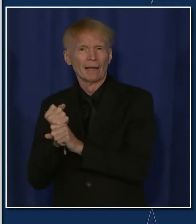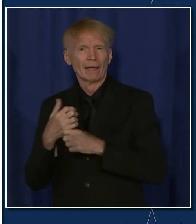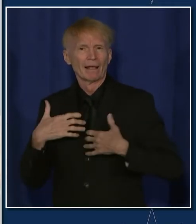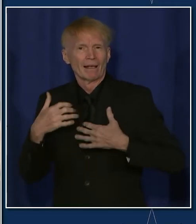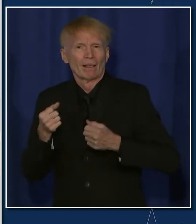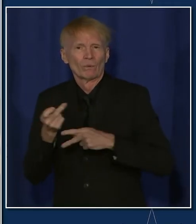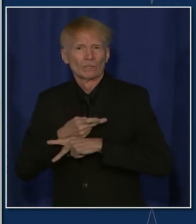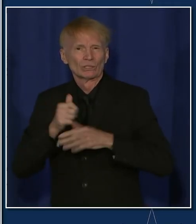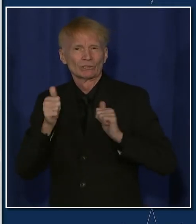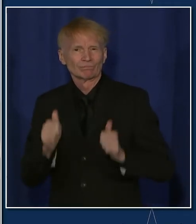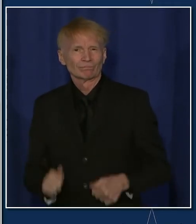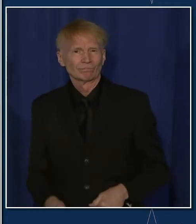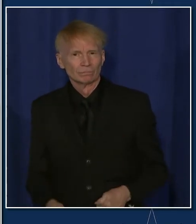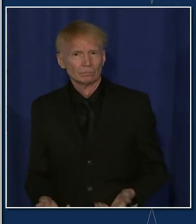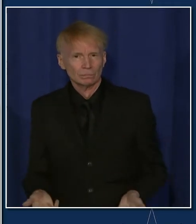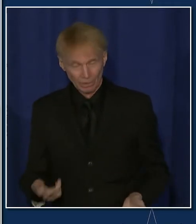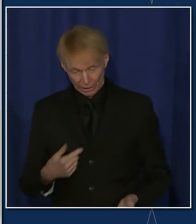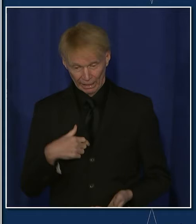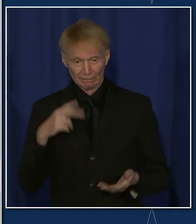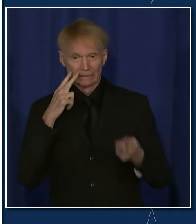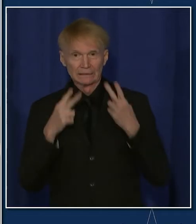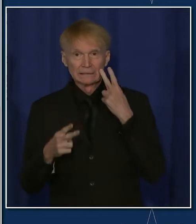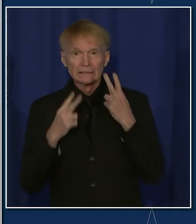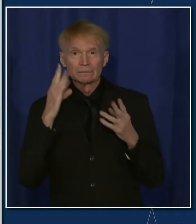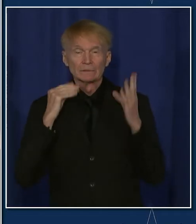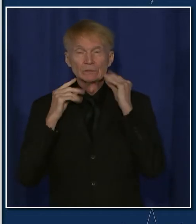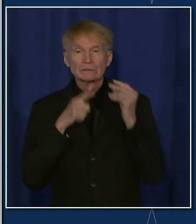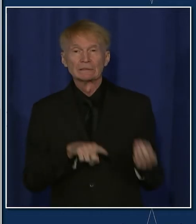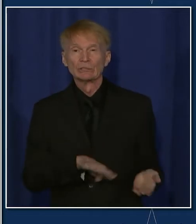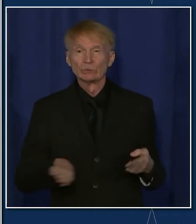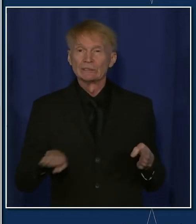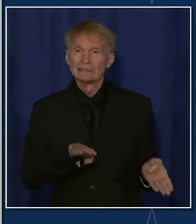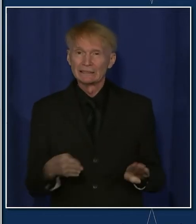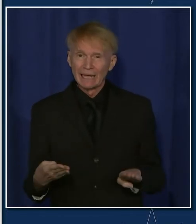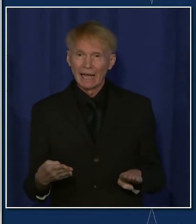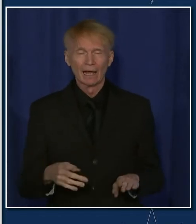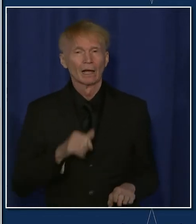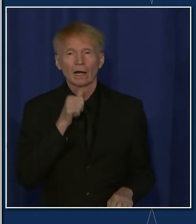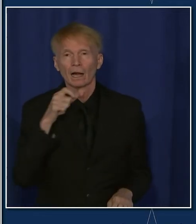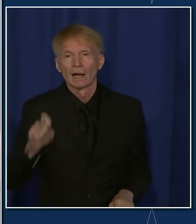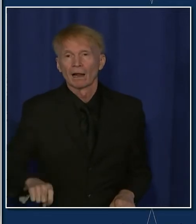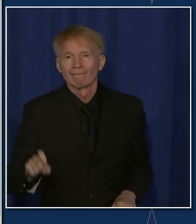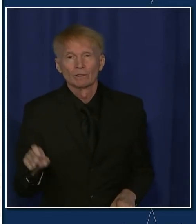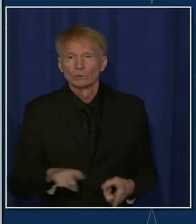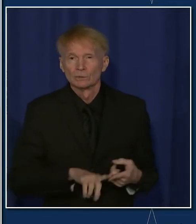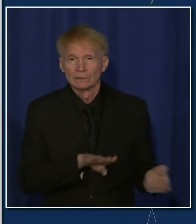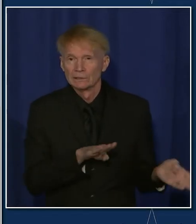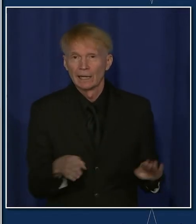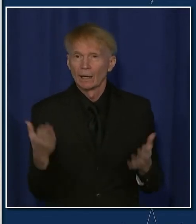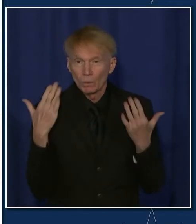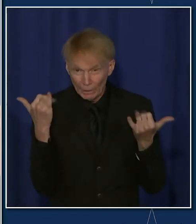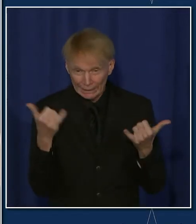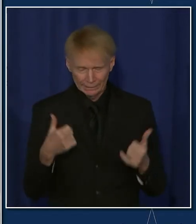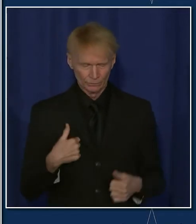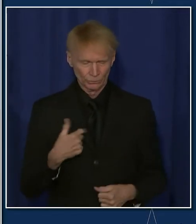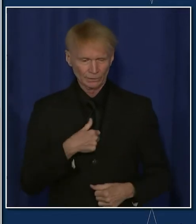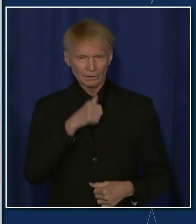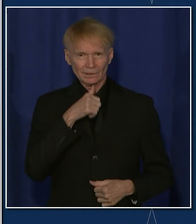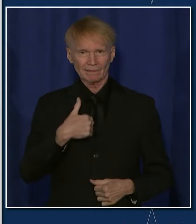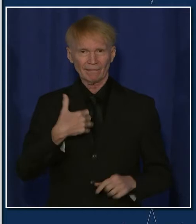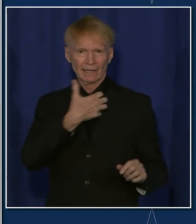system. I have seen some of them die, what I believe needlessly, because we are not